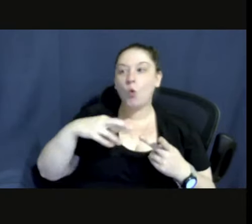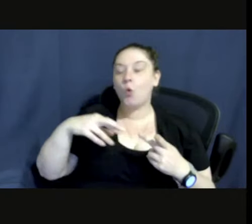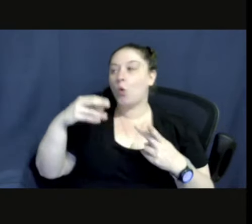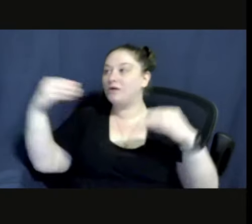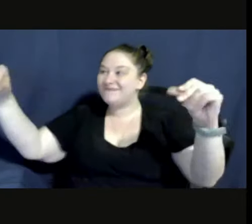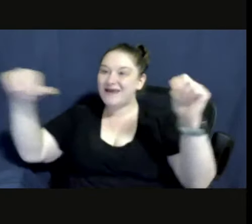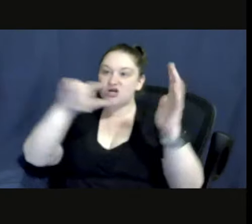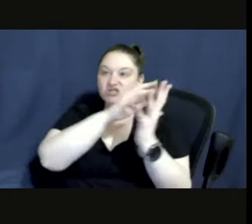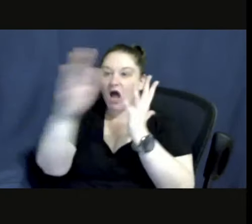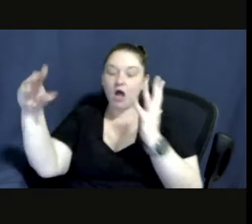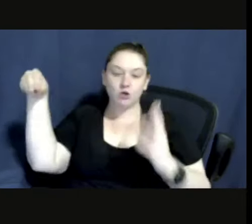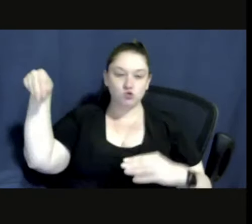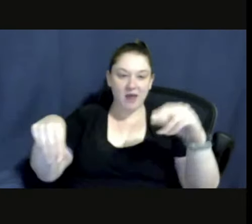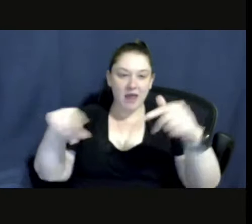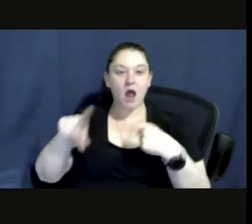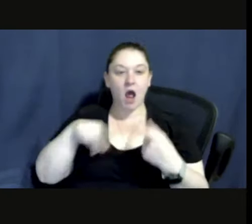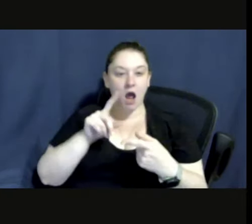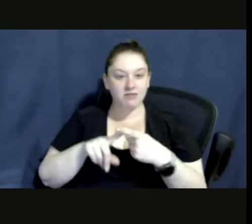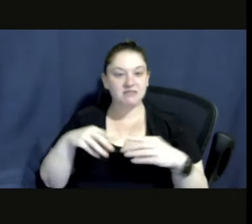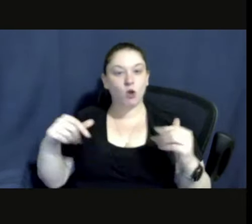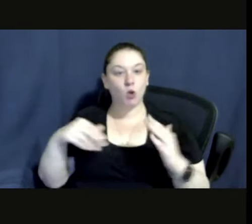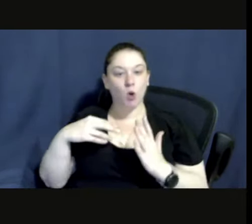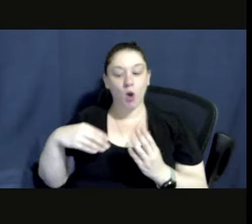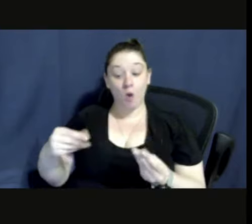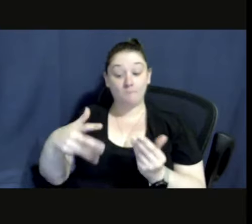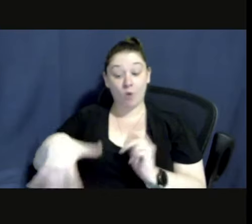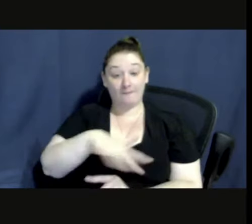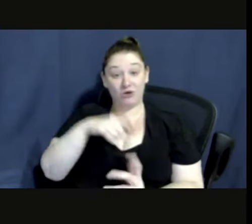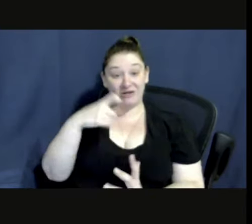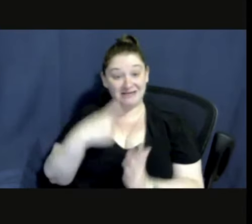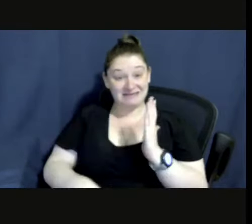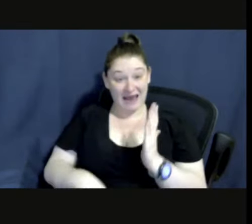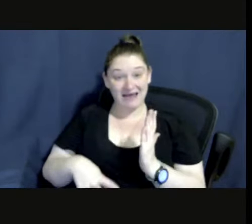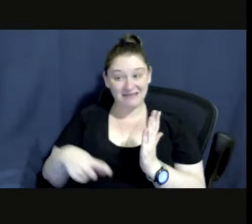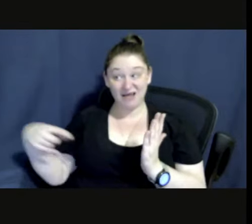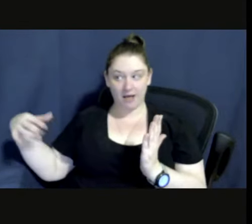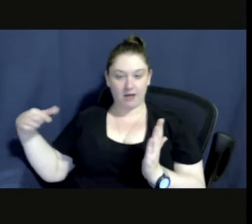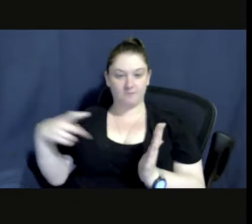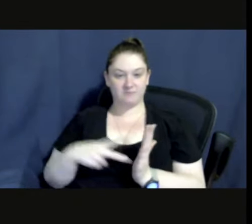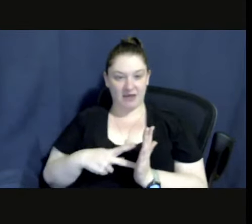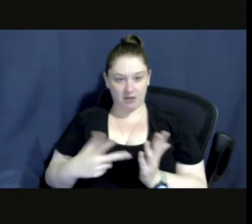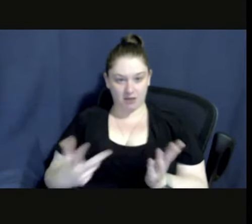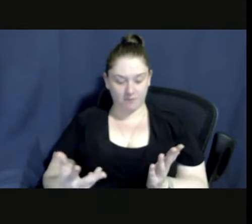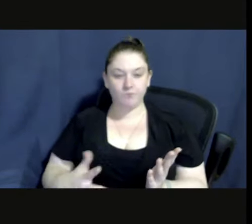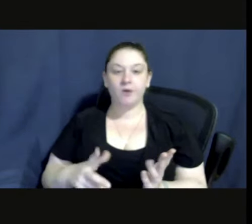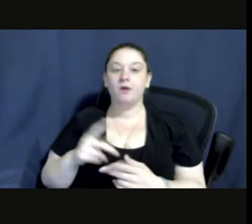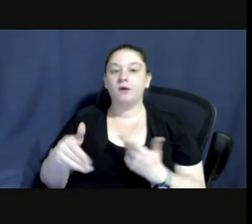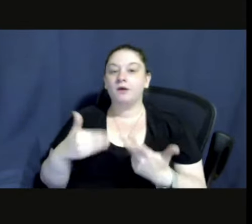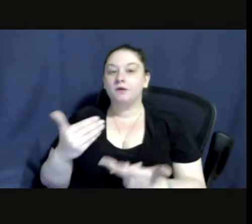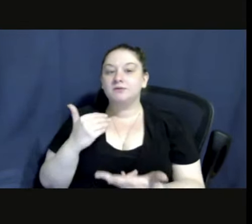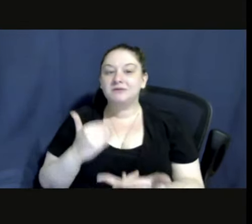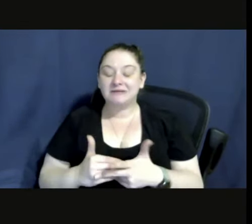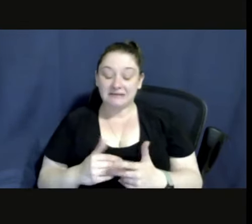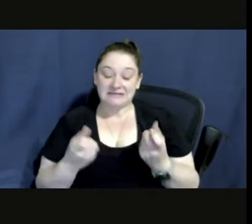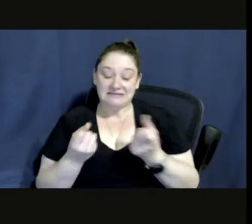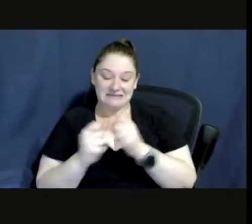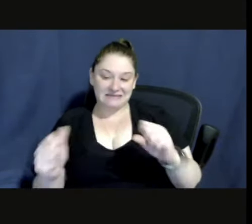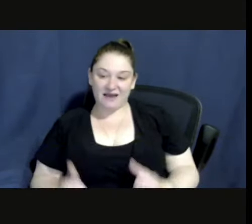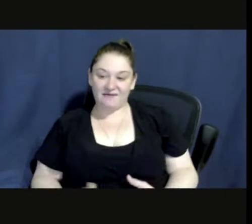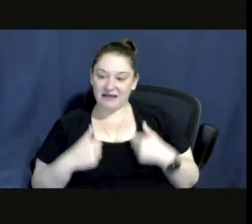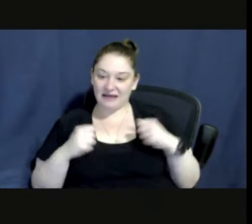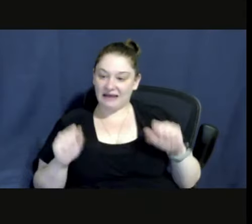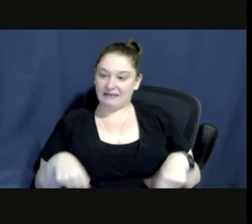receipts. The second one that's very notable, the safety and livability bond that passed this last